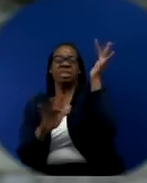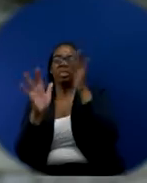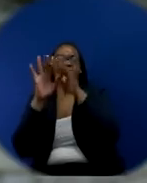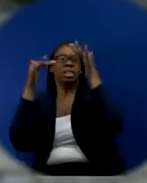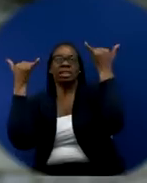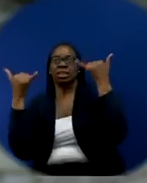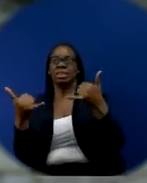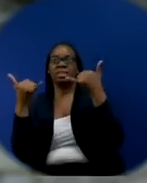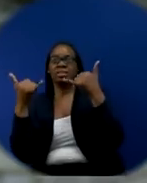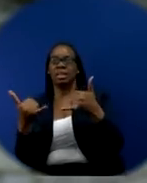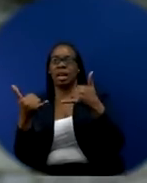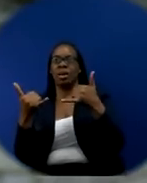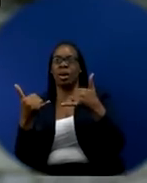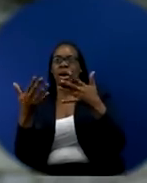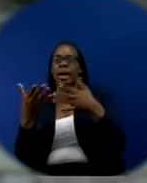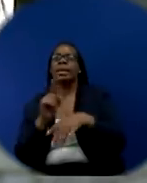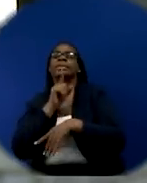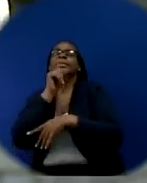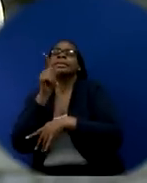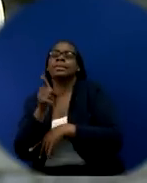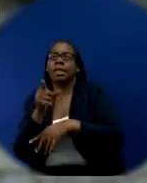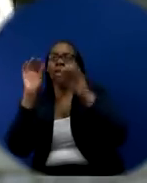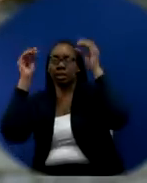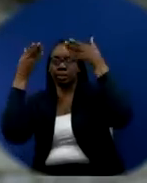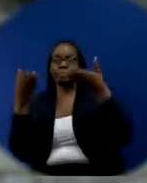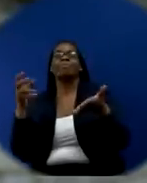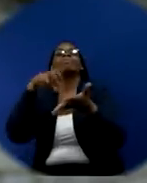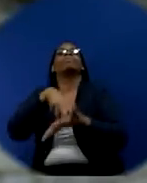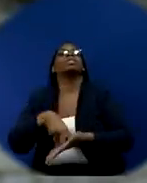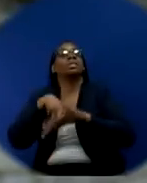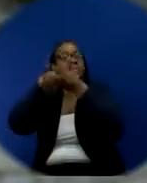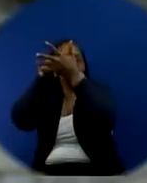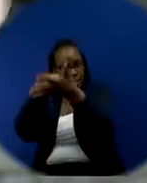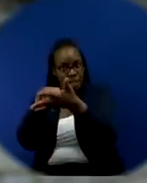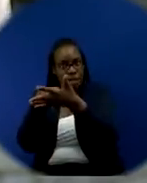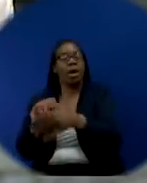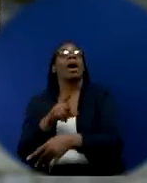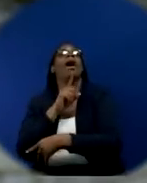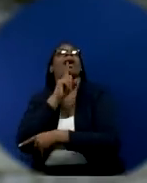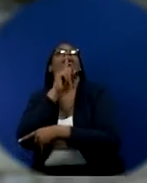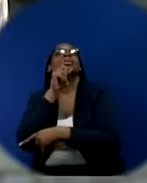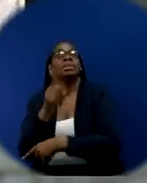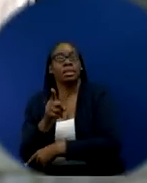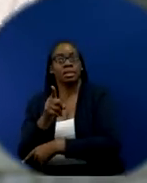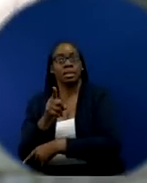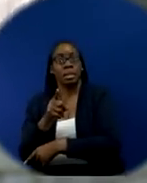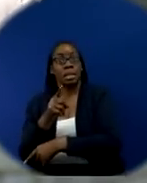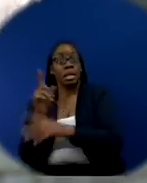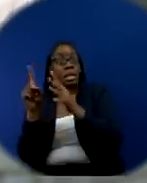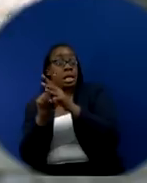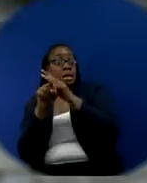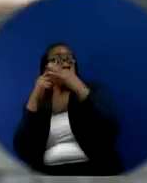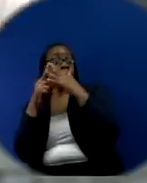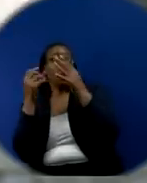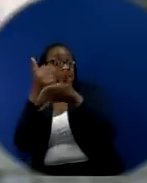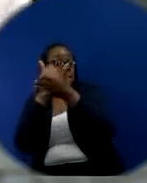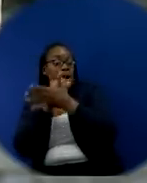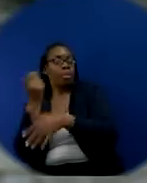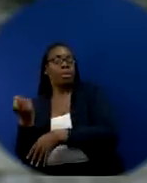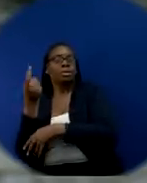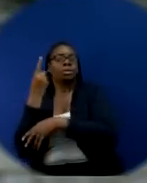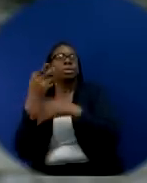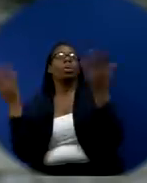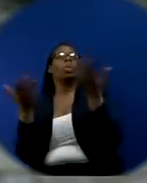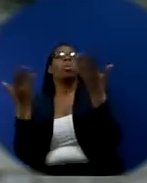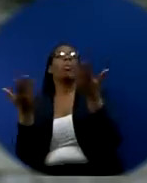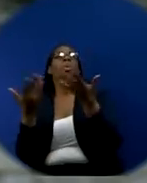to school the scholar. Sit down, young buck. I got something to say. He begins to help him understand what it means